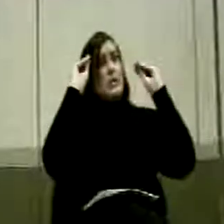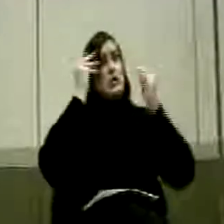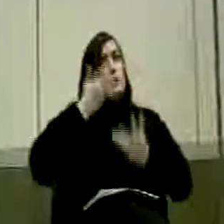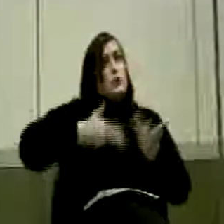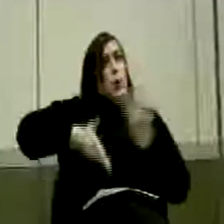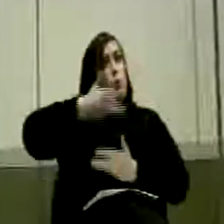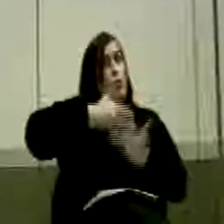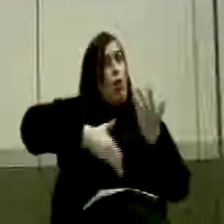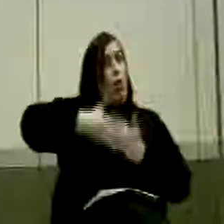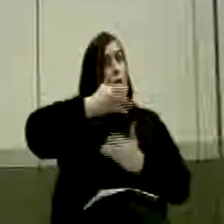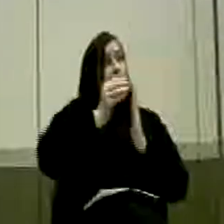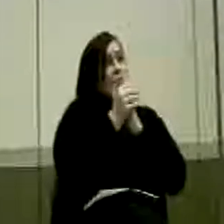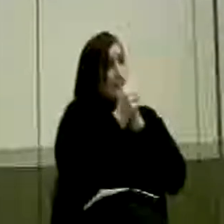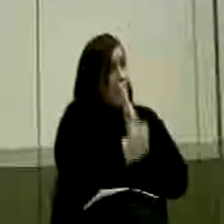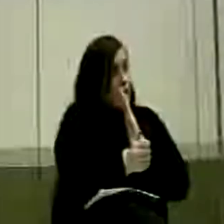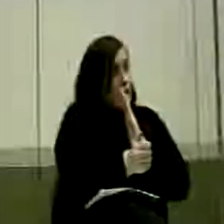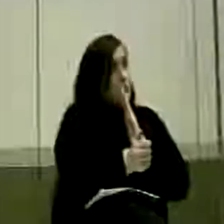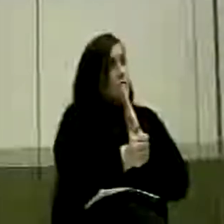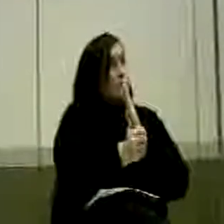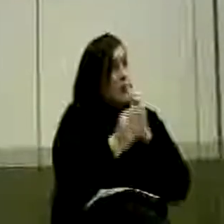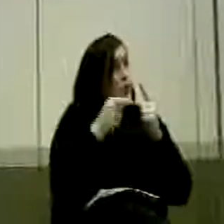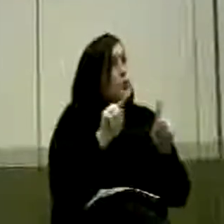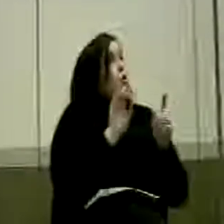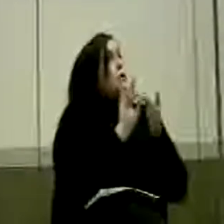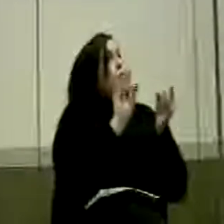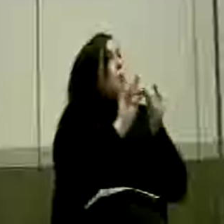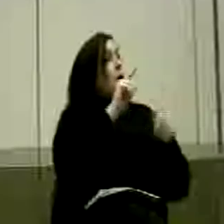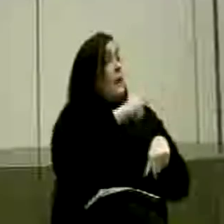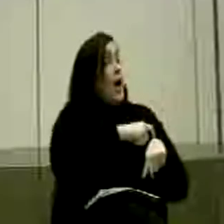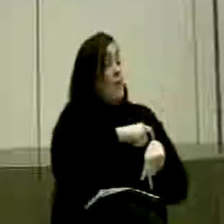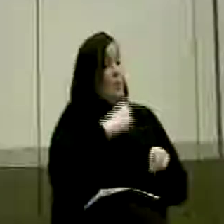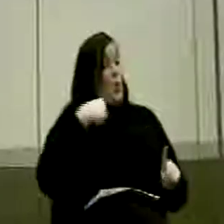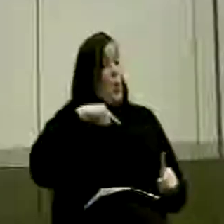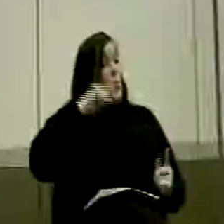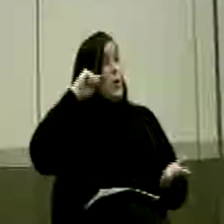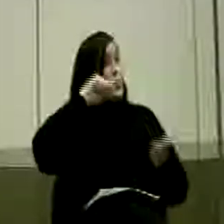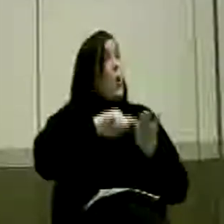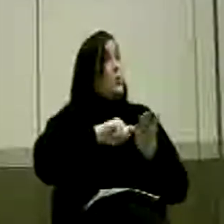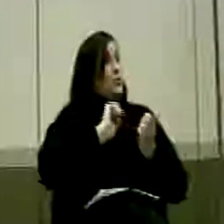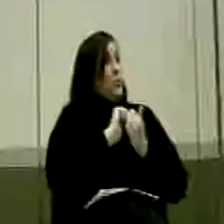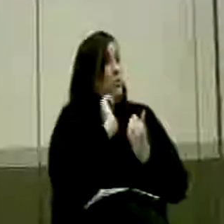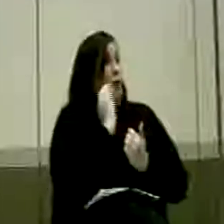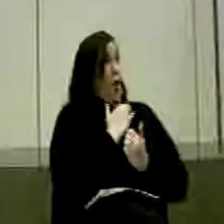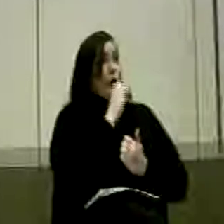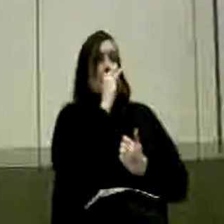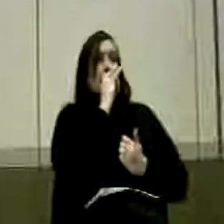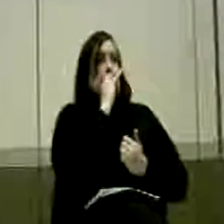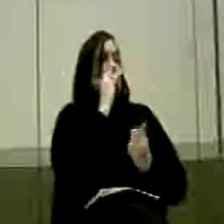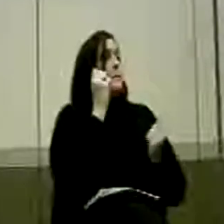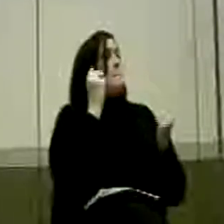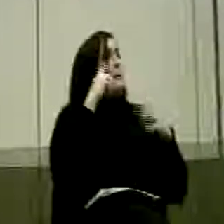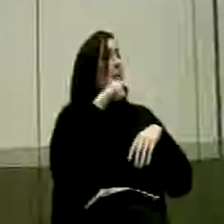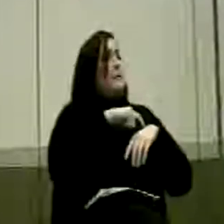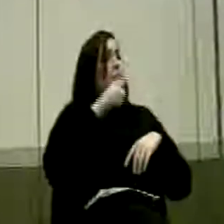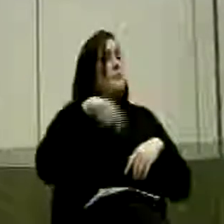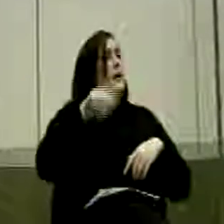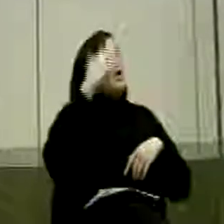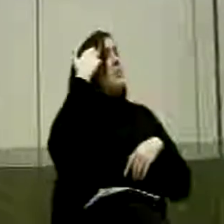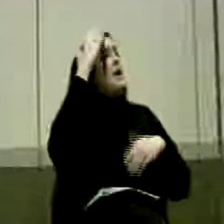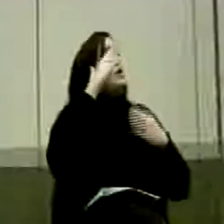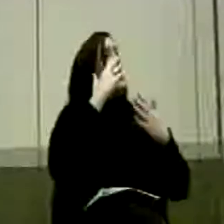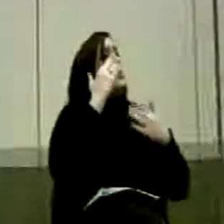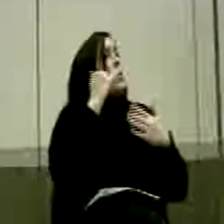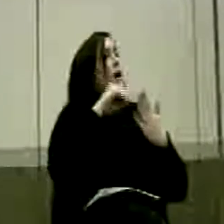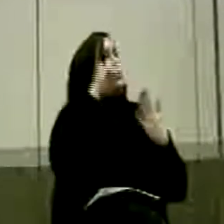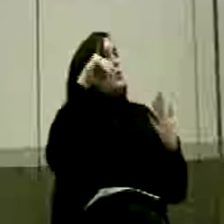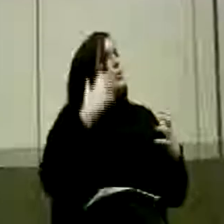social skills during story time, what we've noticed with our kids is a lot of times they don't know why the student in